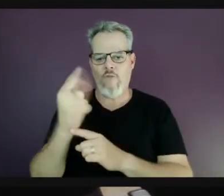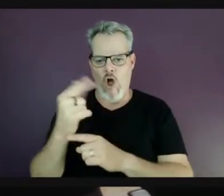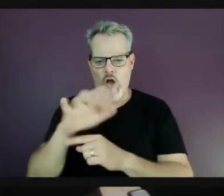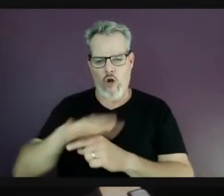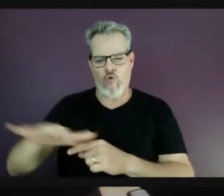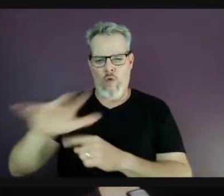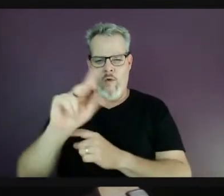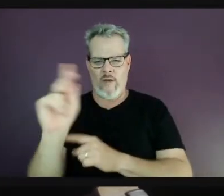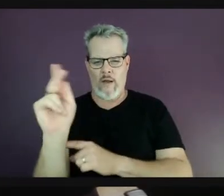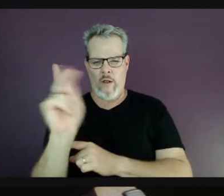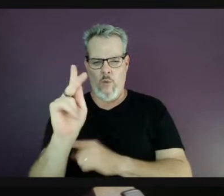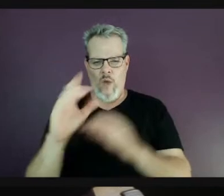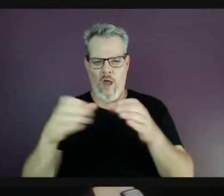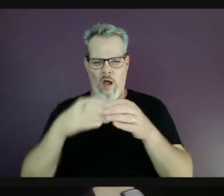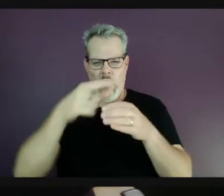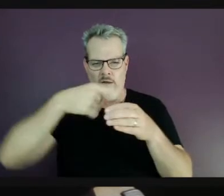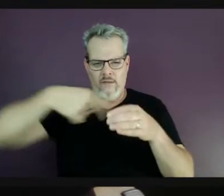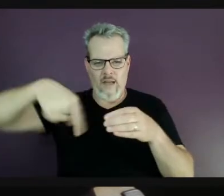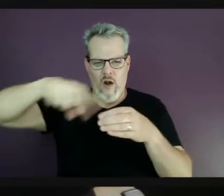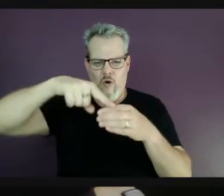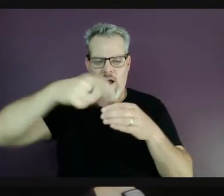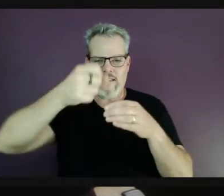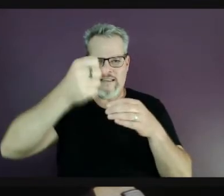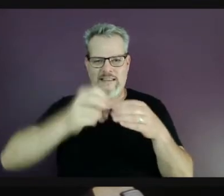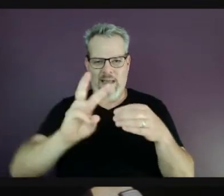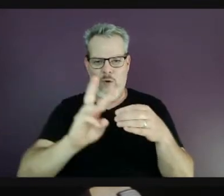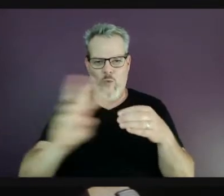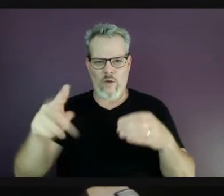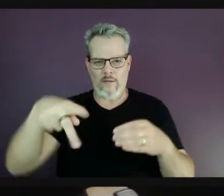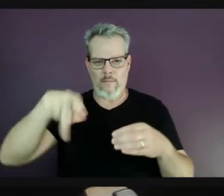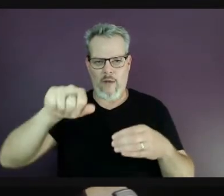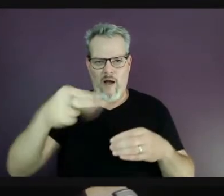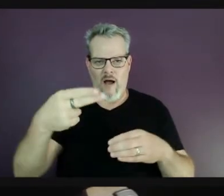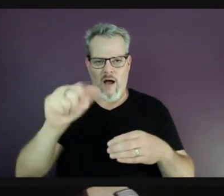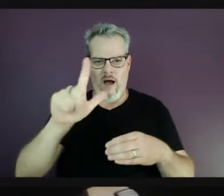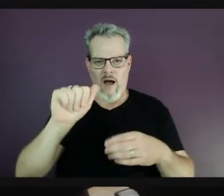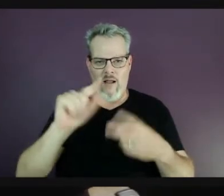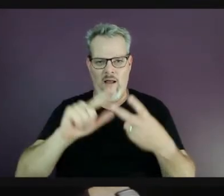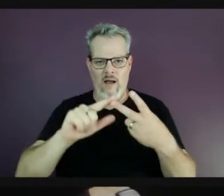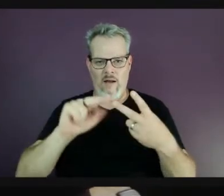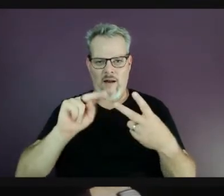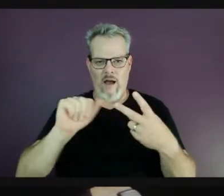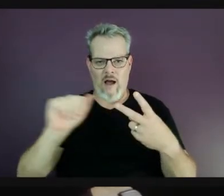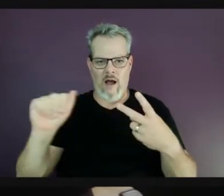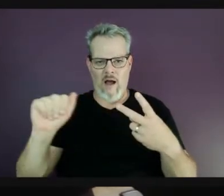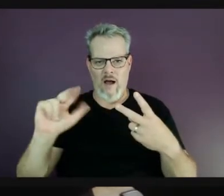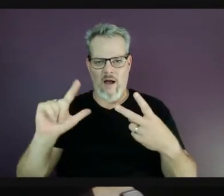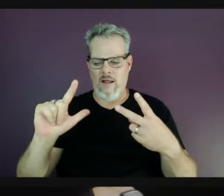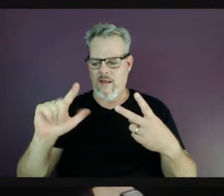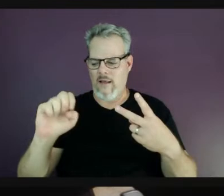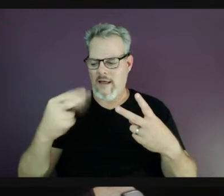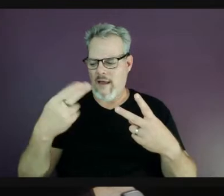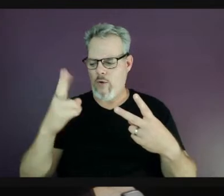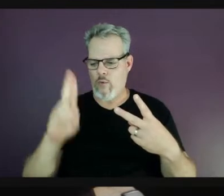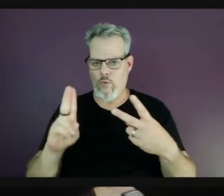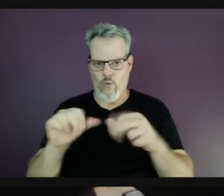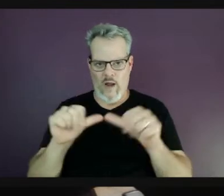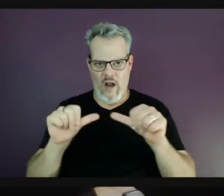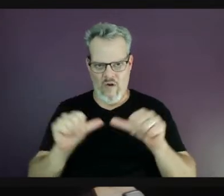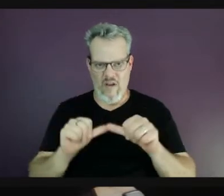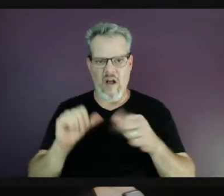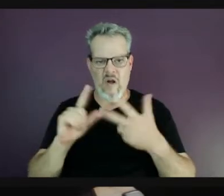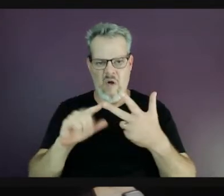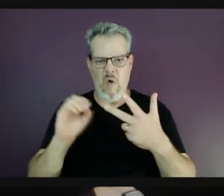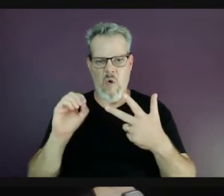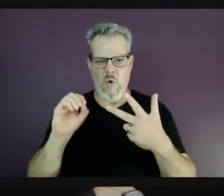Caldera Summit and southwest Pahala Nalehu Ocean View area, as usual. Not a lot of gas coming out right